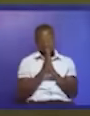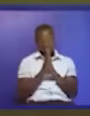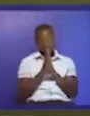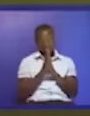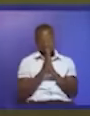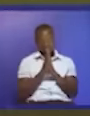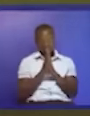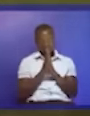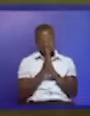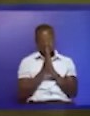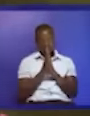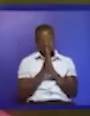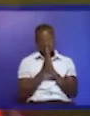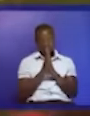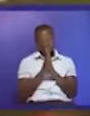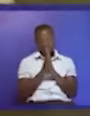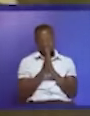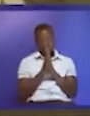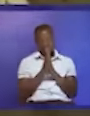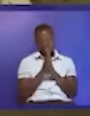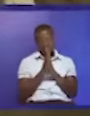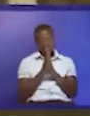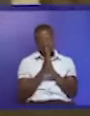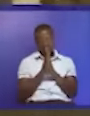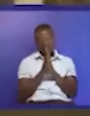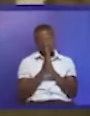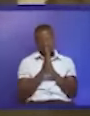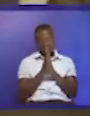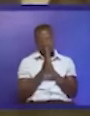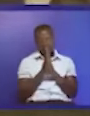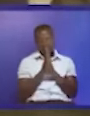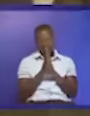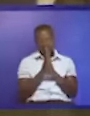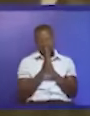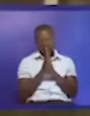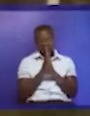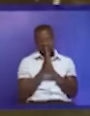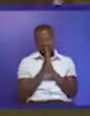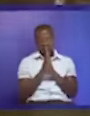Open your mouth and pray. Open your mouth and pray.